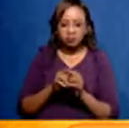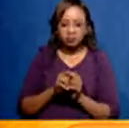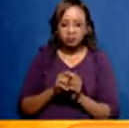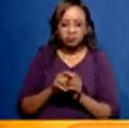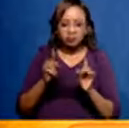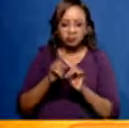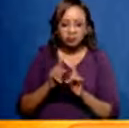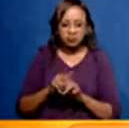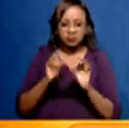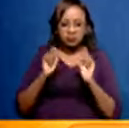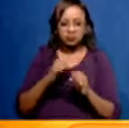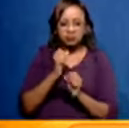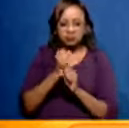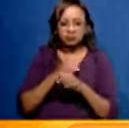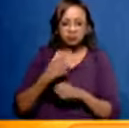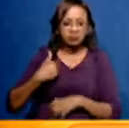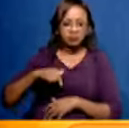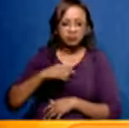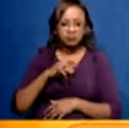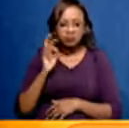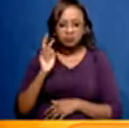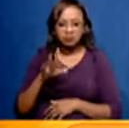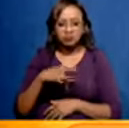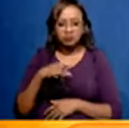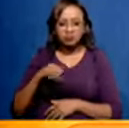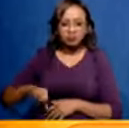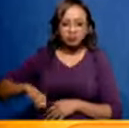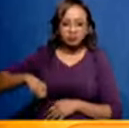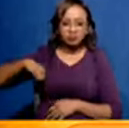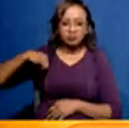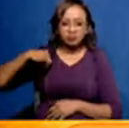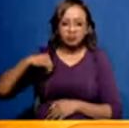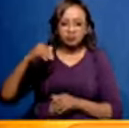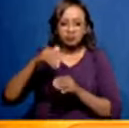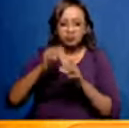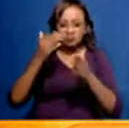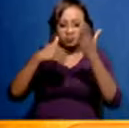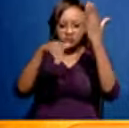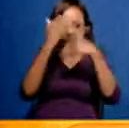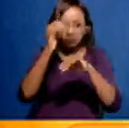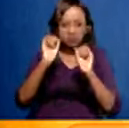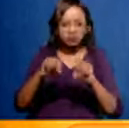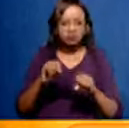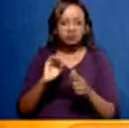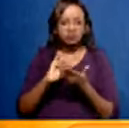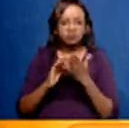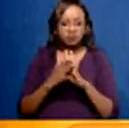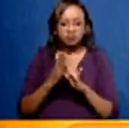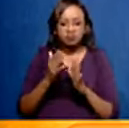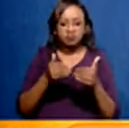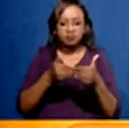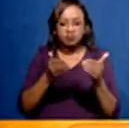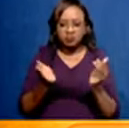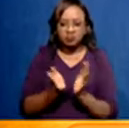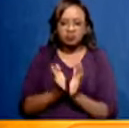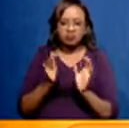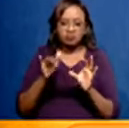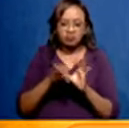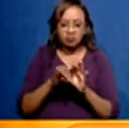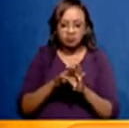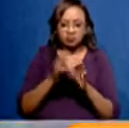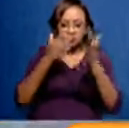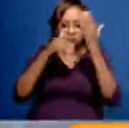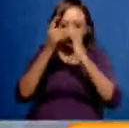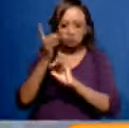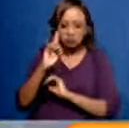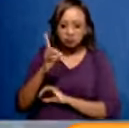also make, will make all of us proud inside the university to be one of the family members of the University of Nairobi indeed. There are those, Prof, who